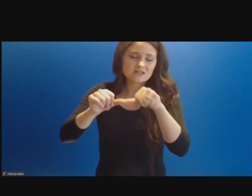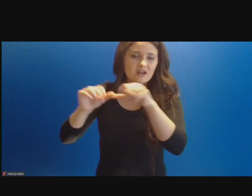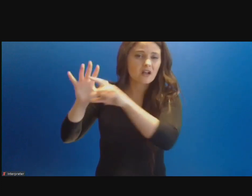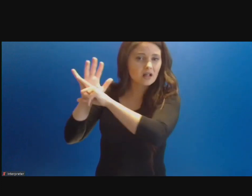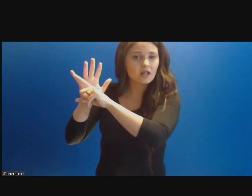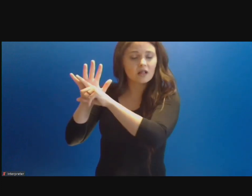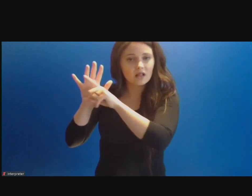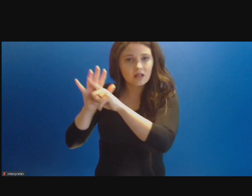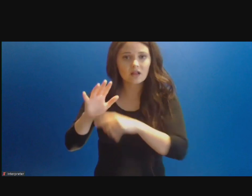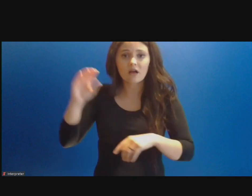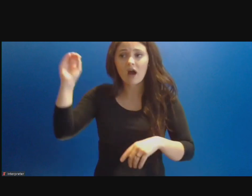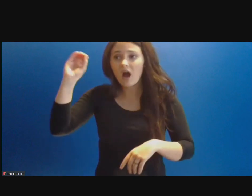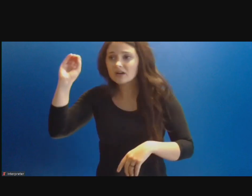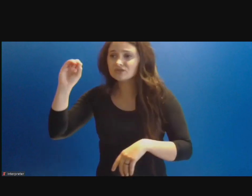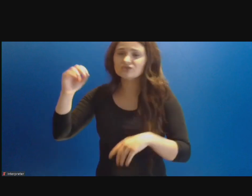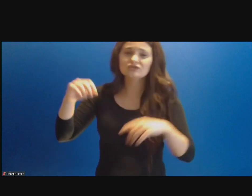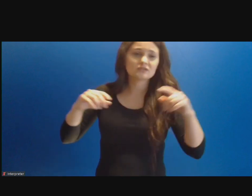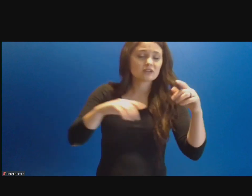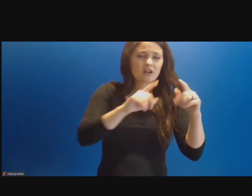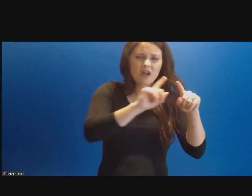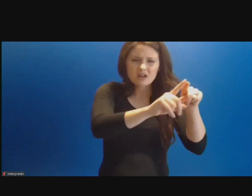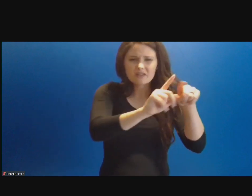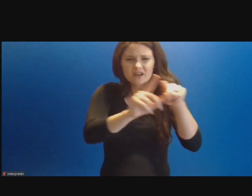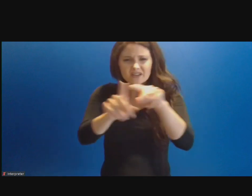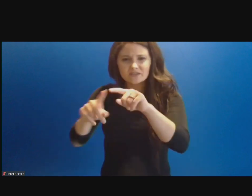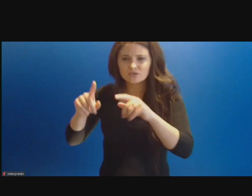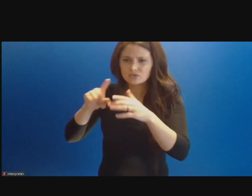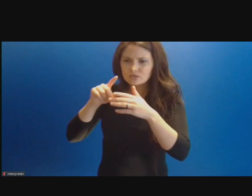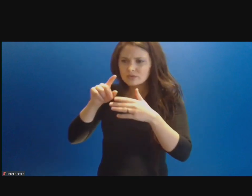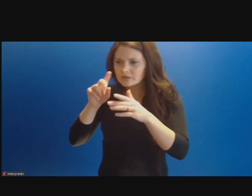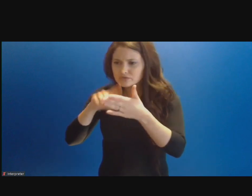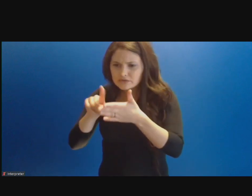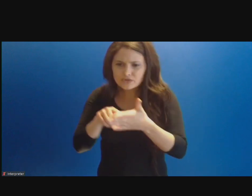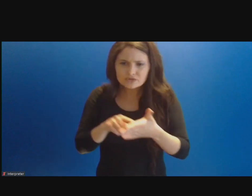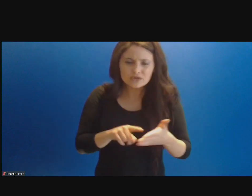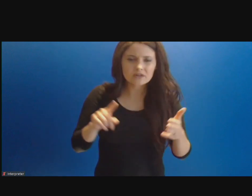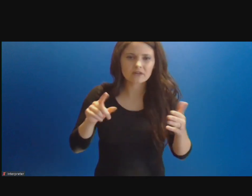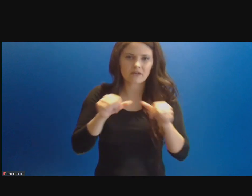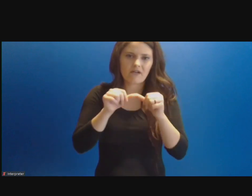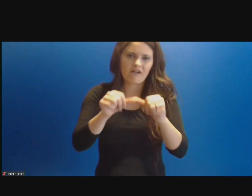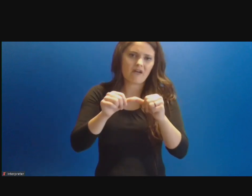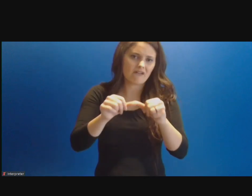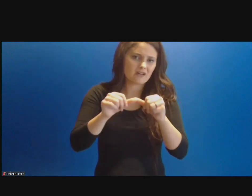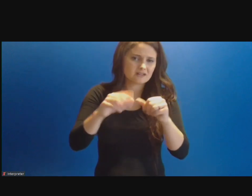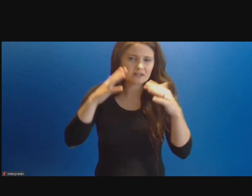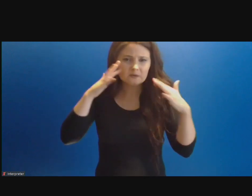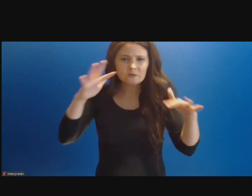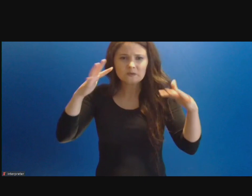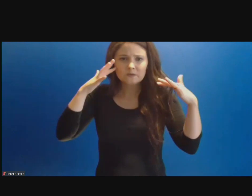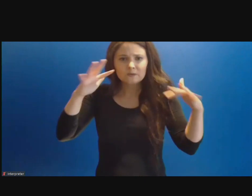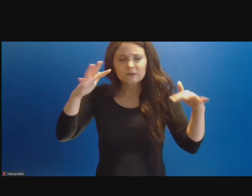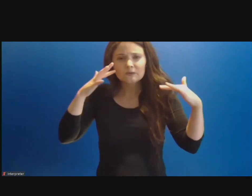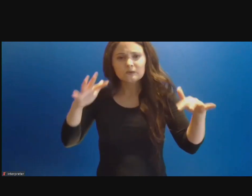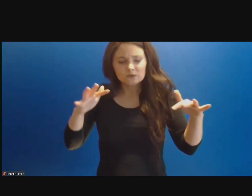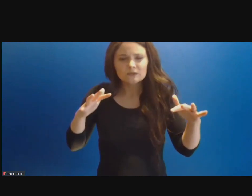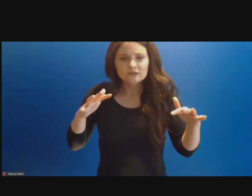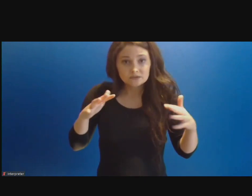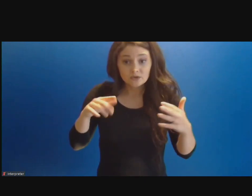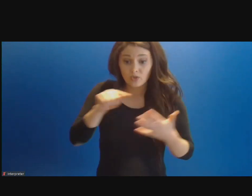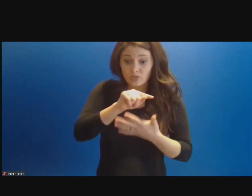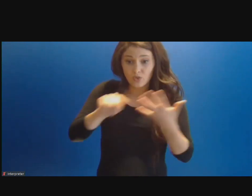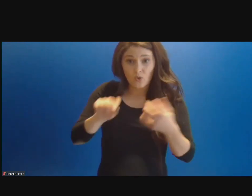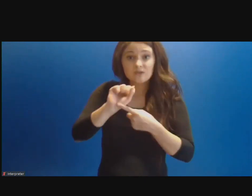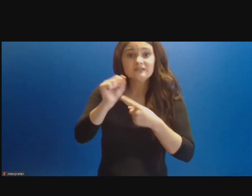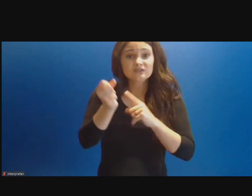the oxygen level. There's alarms that go off for the IV and alarms that go off for the ventilators. And so in those